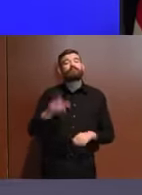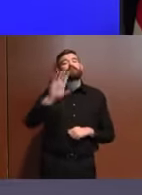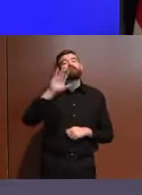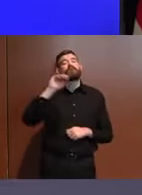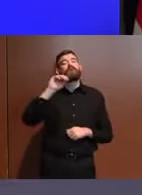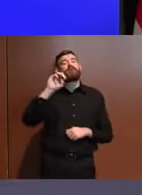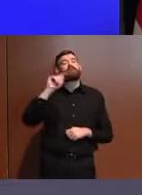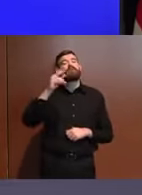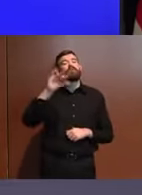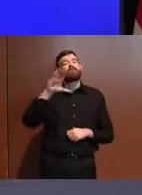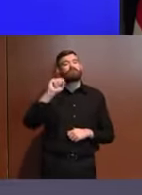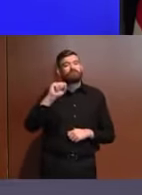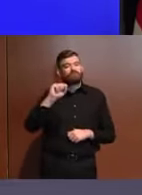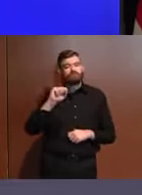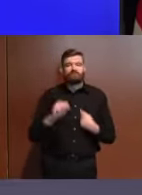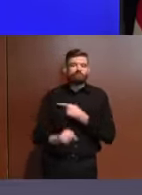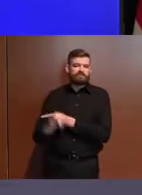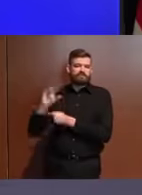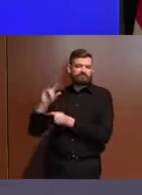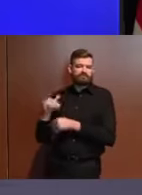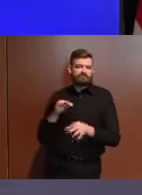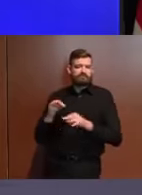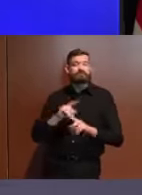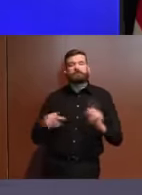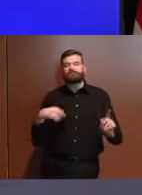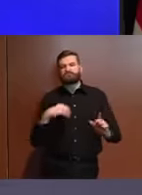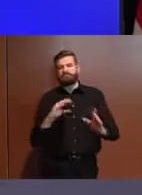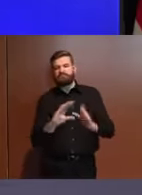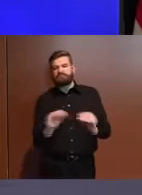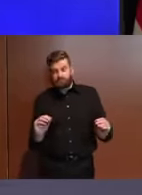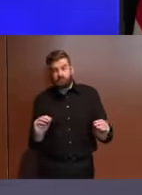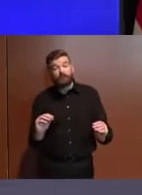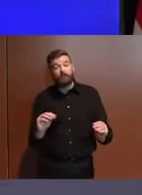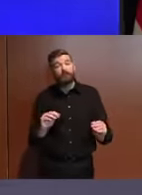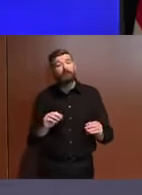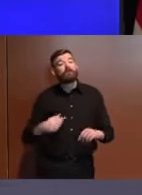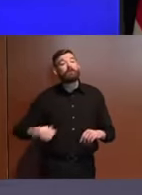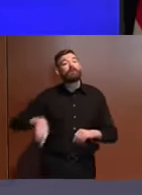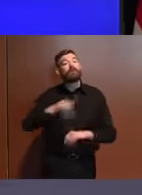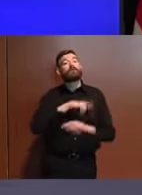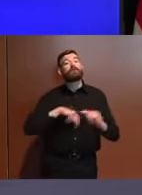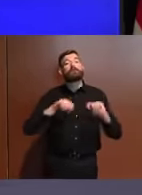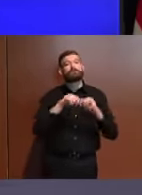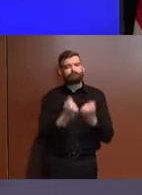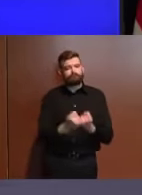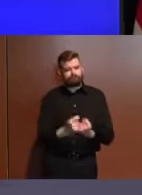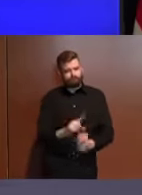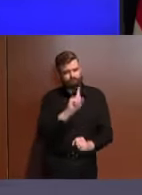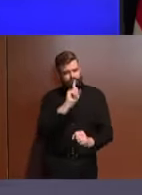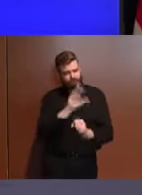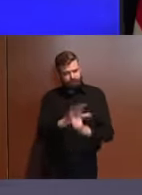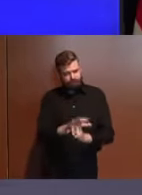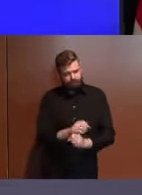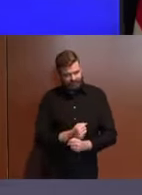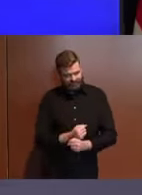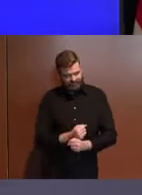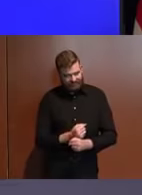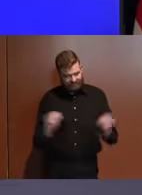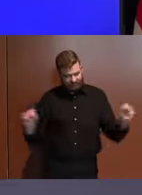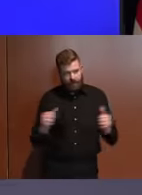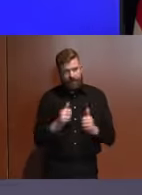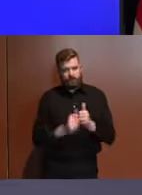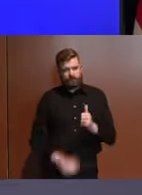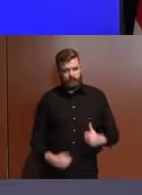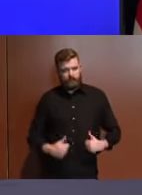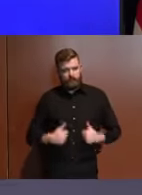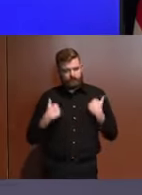yesterday. We are, all of us and all of our teams, committed to saving every single life we can in